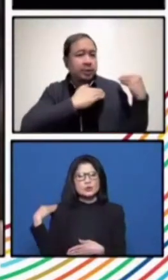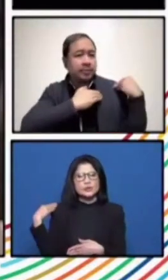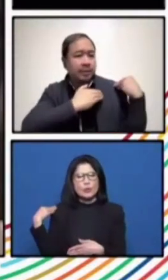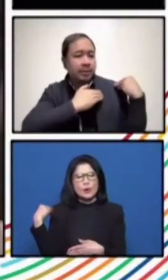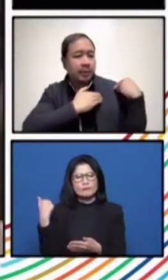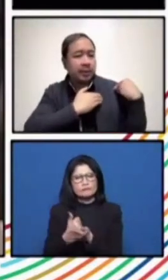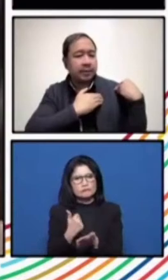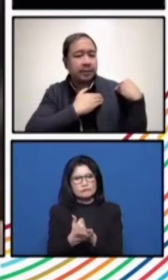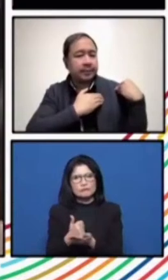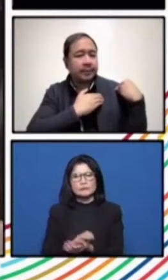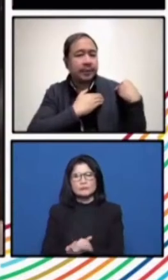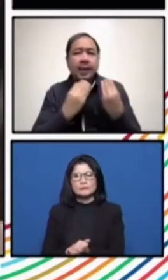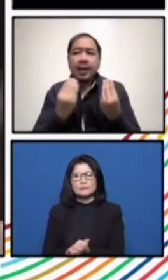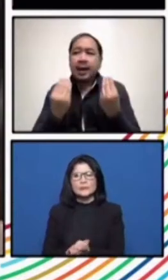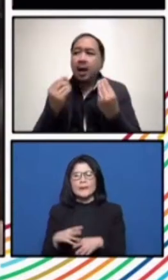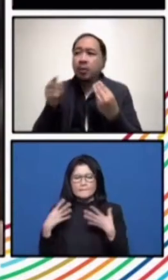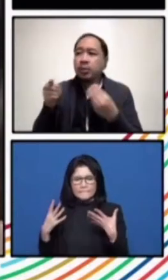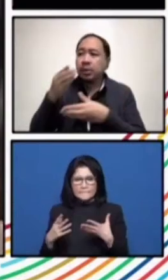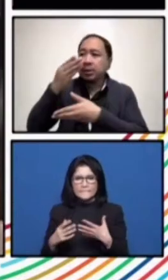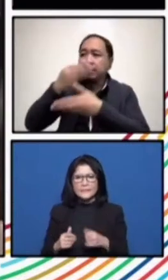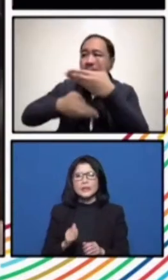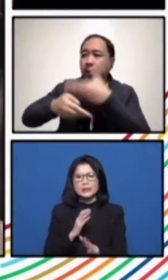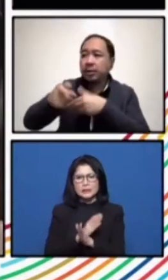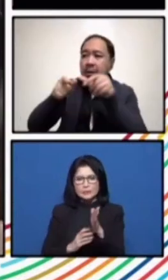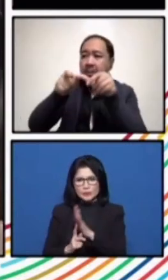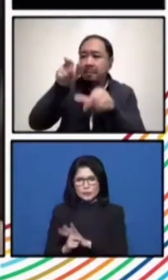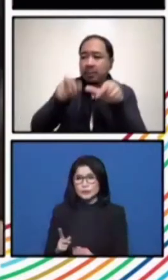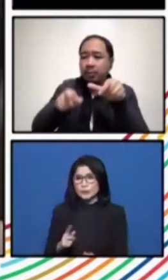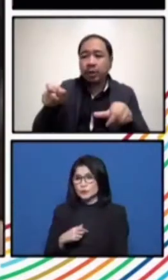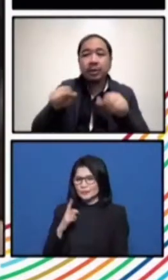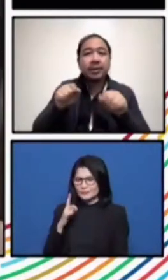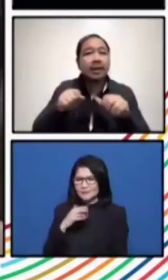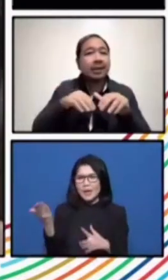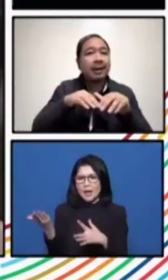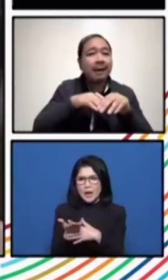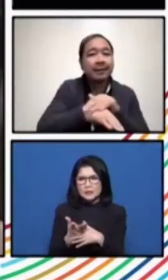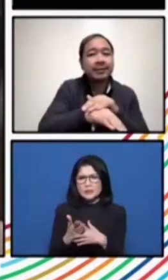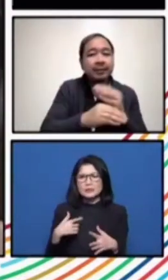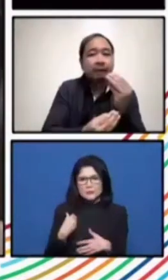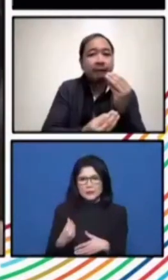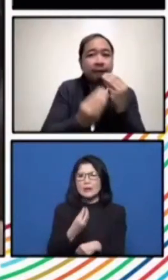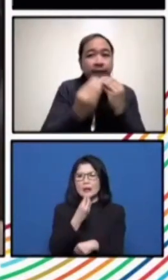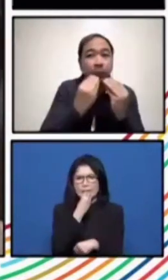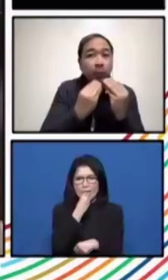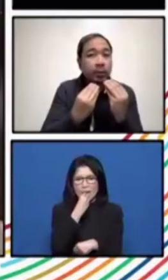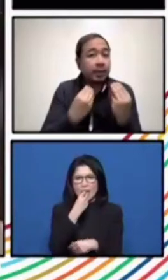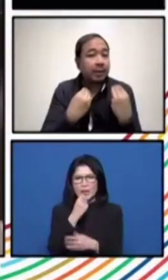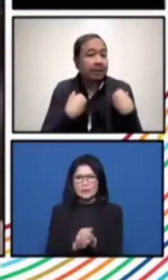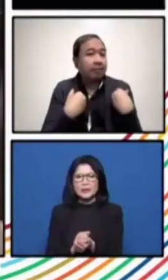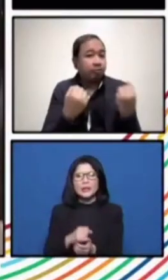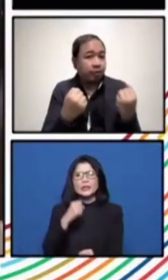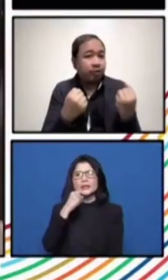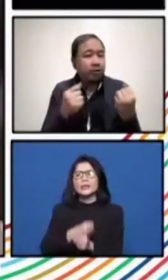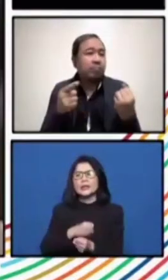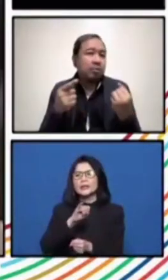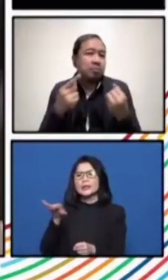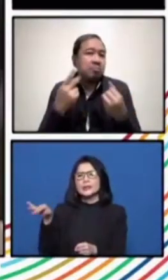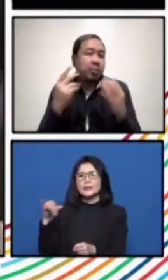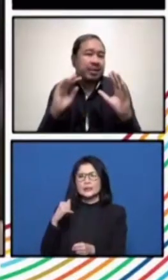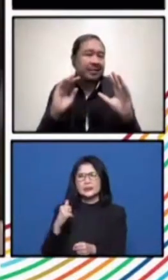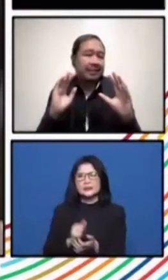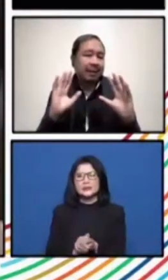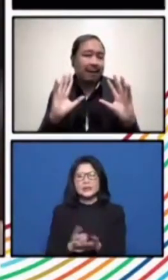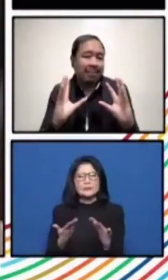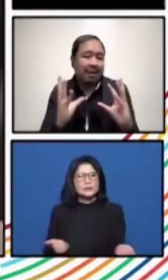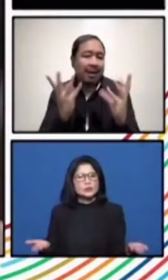have access to food and nutrition both in emergency and peace situation and the major barriers